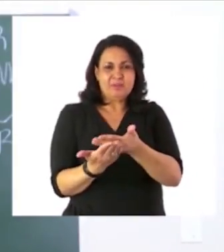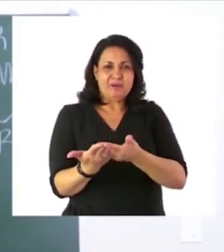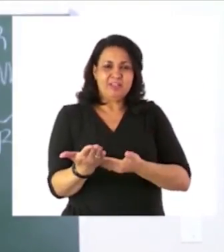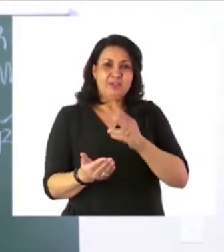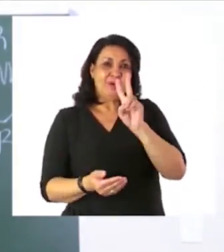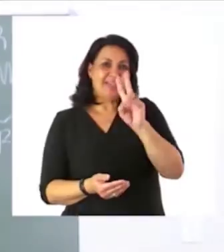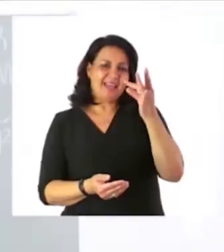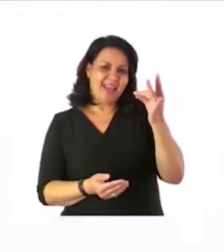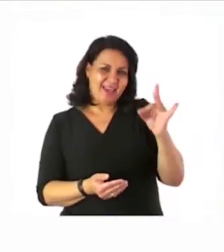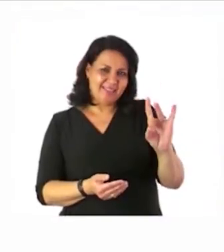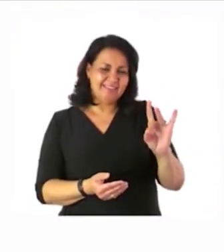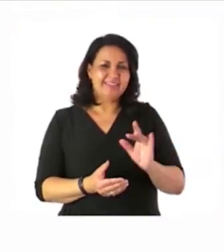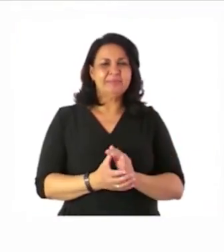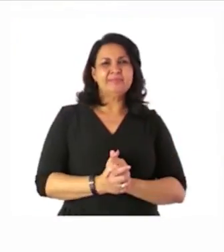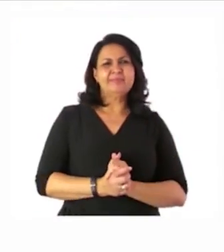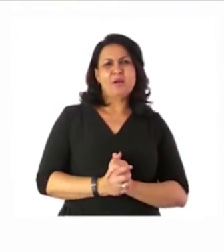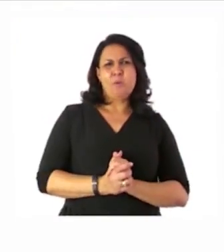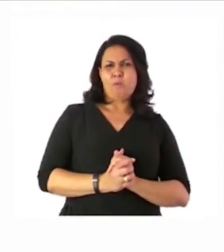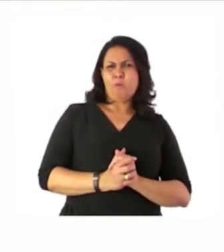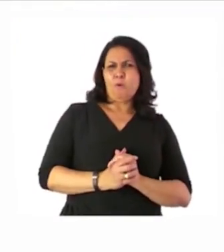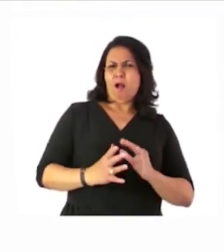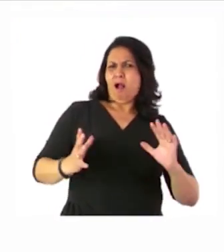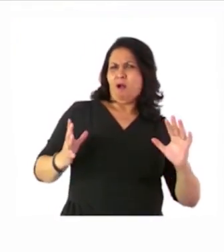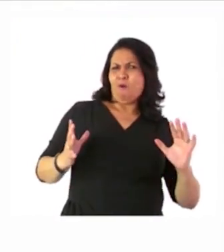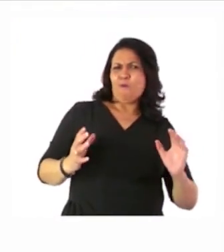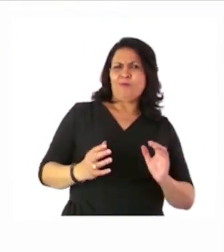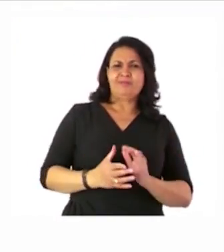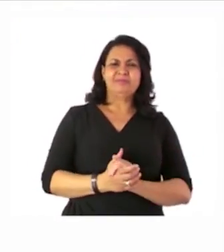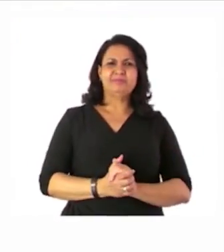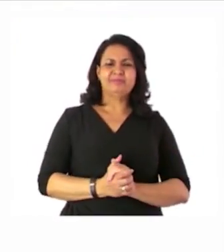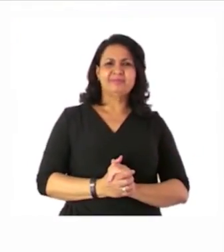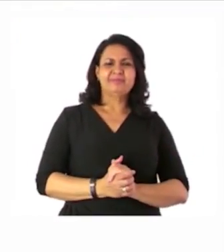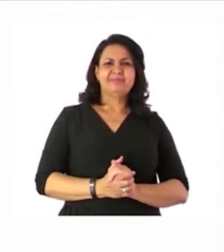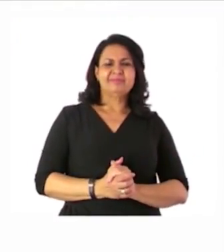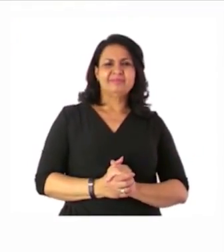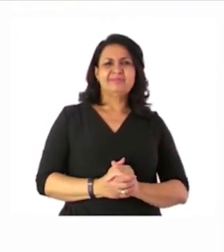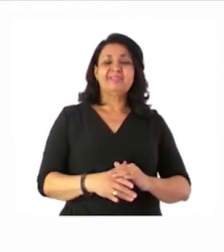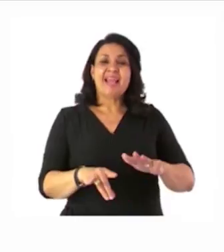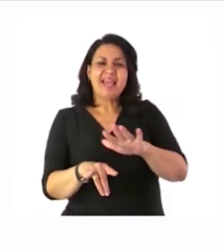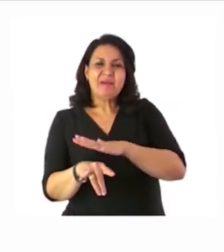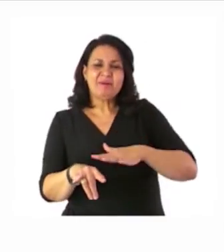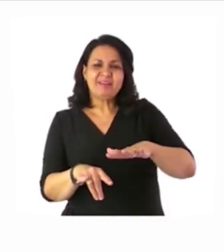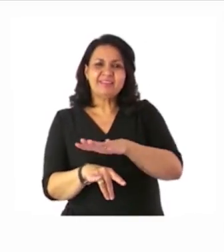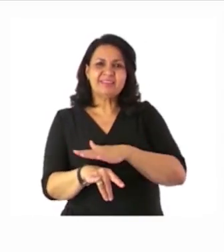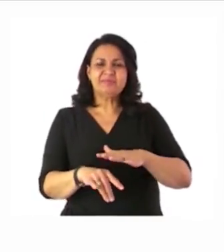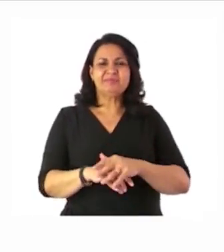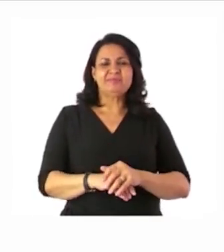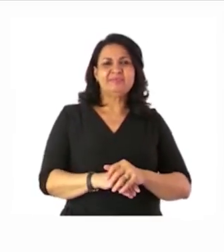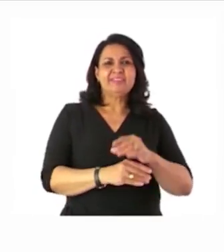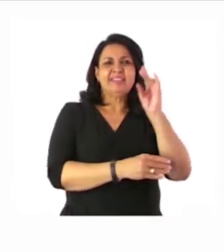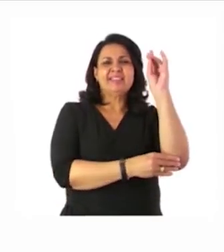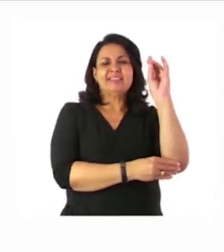wow one of my favorite animals and it's a giraffe